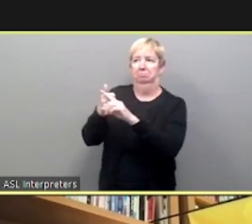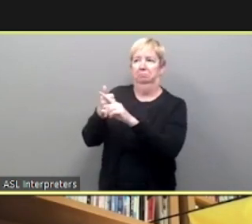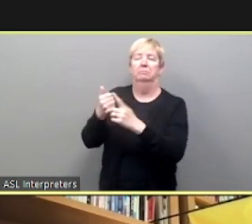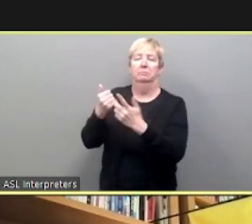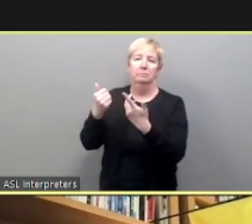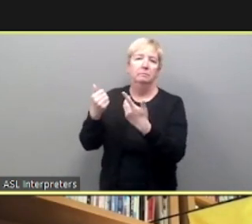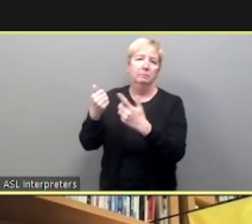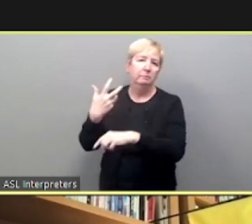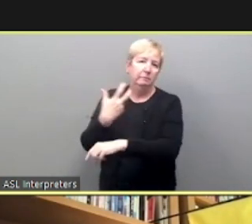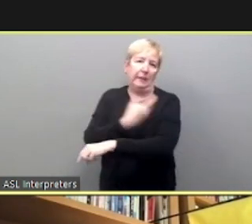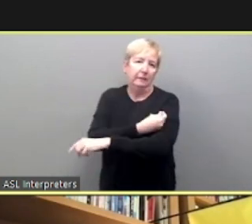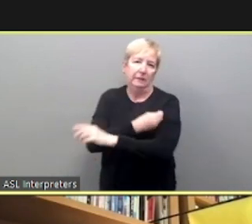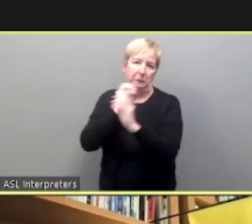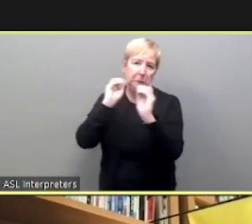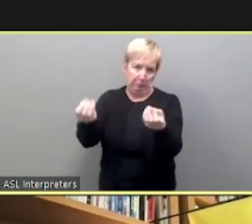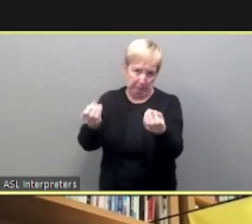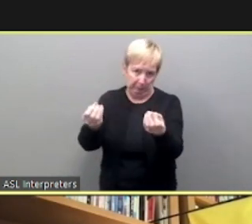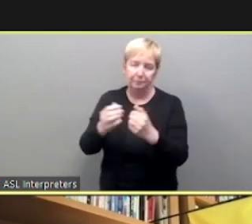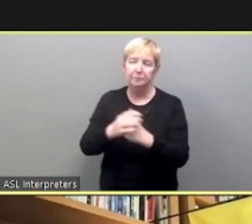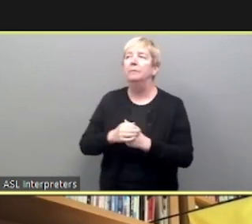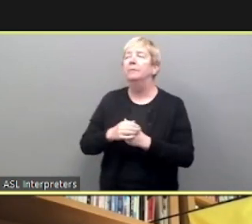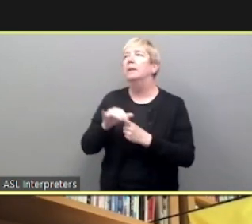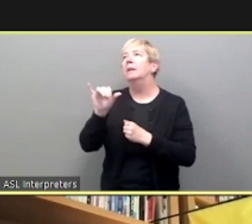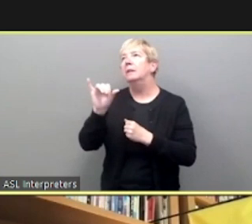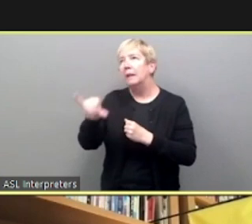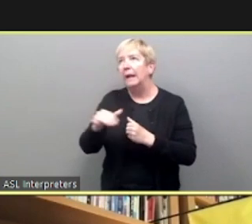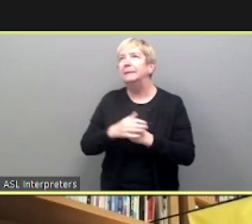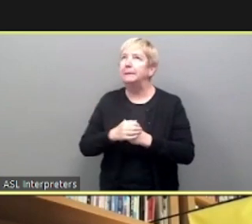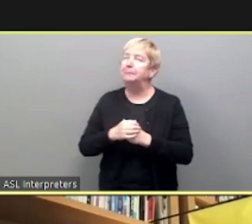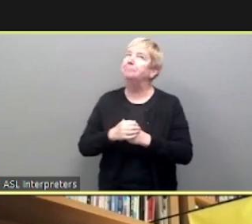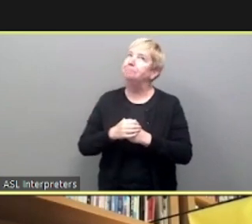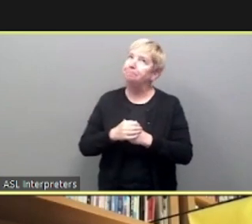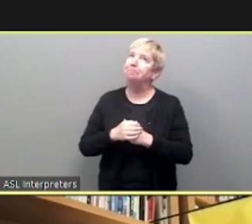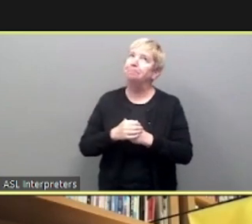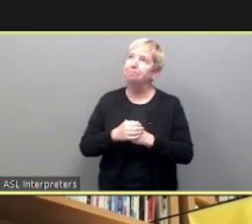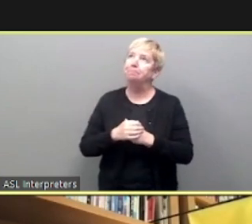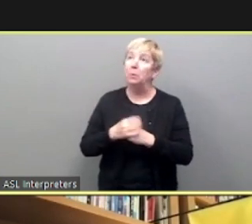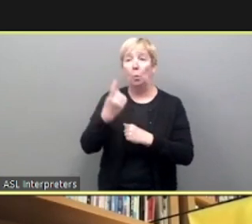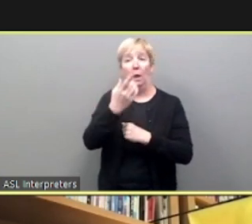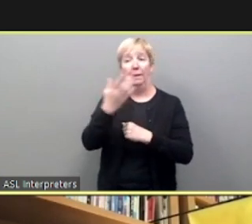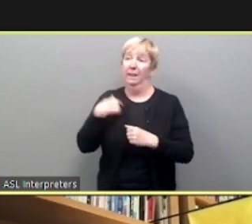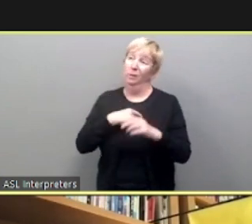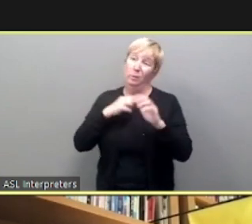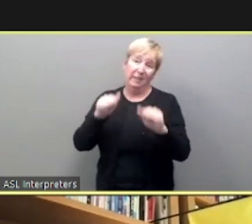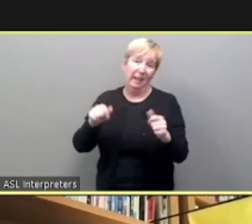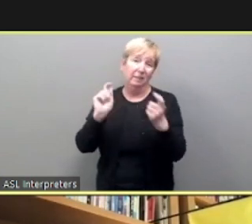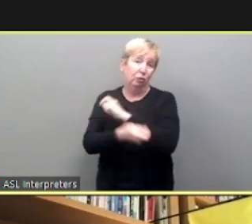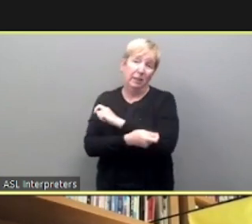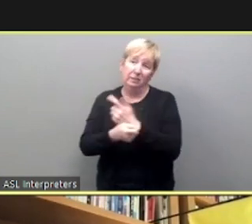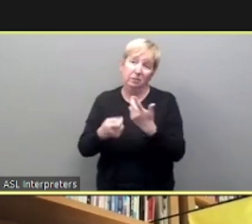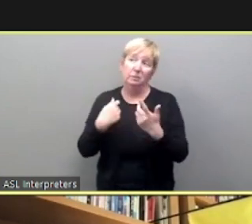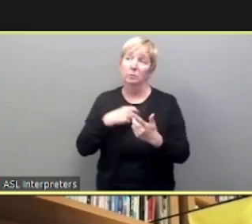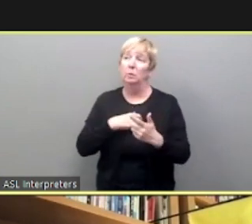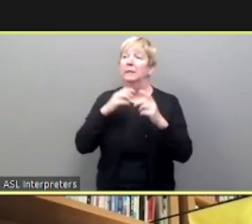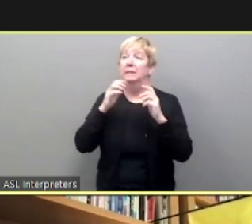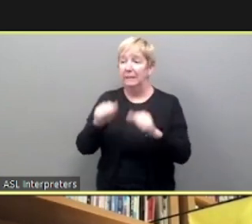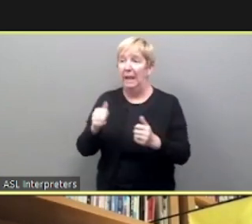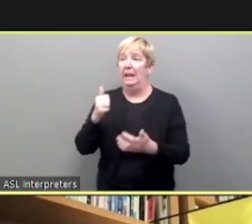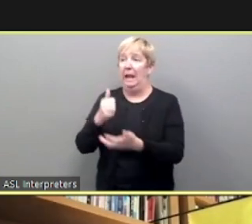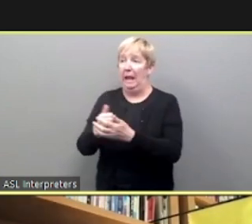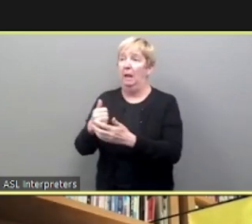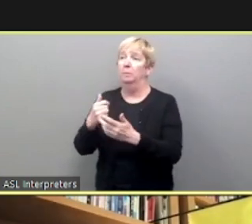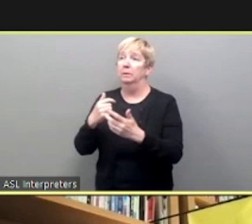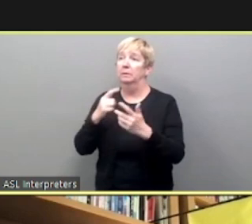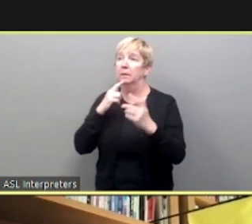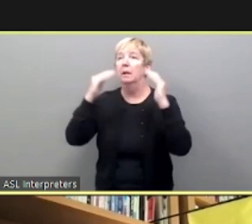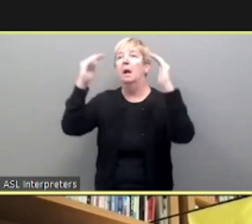remain unvaccinated. And that is one changeable thing we could do to actually get us out of the crisis that we're